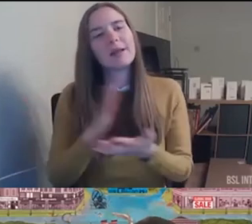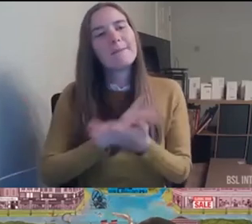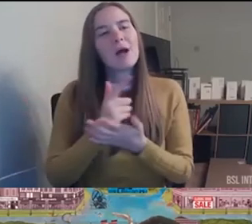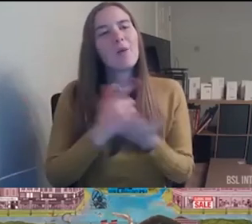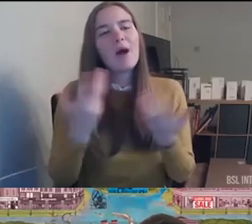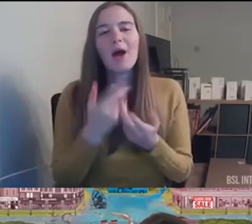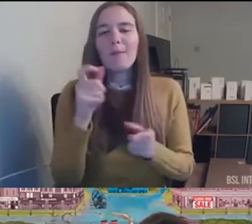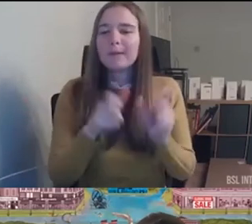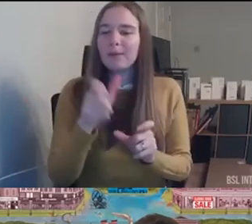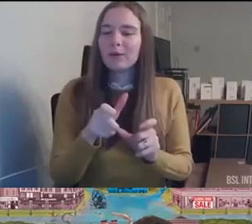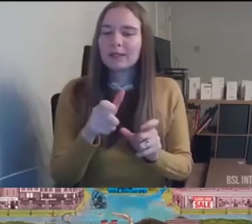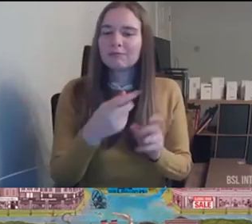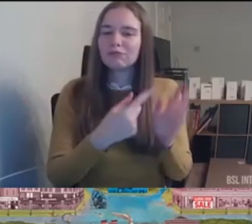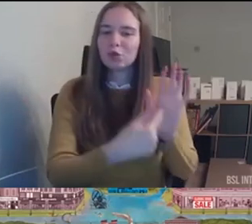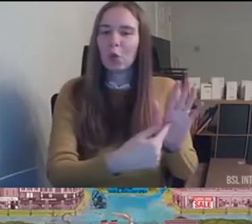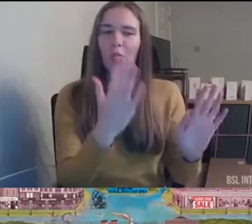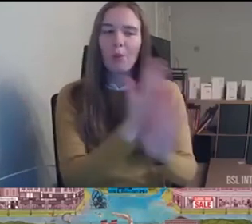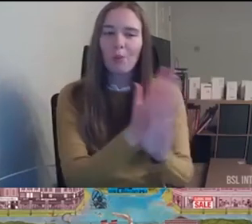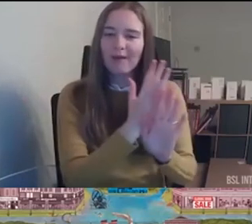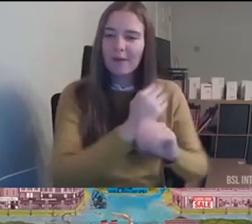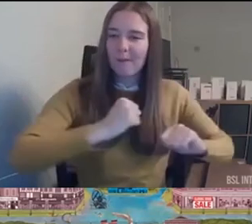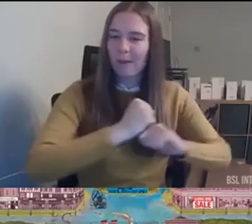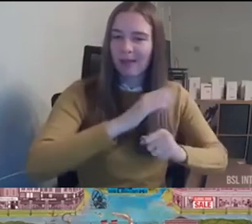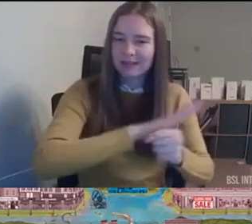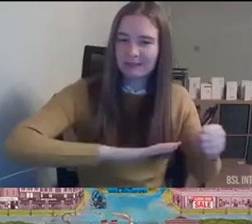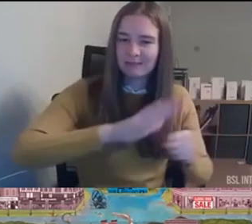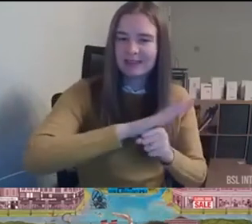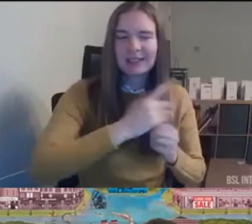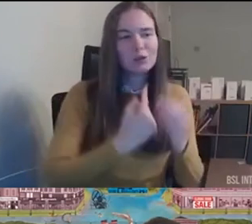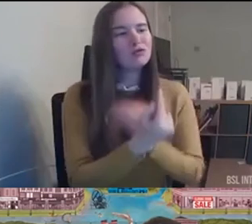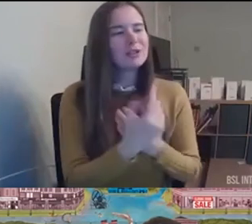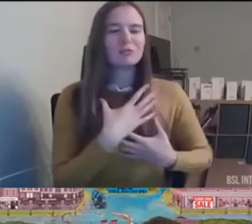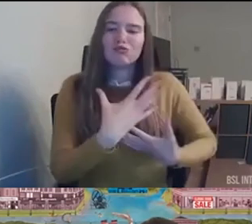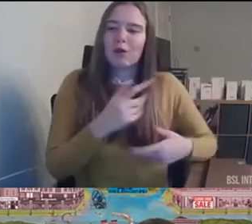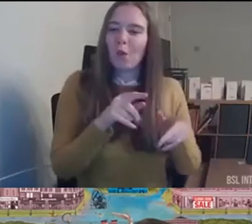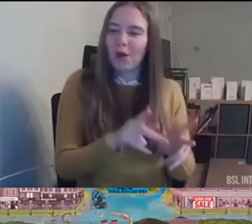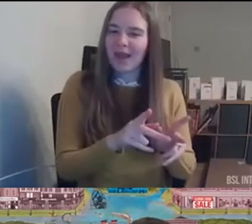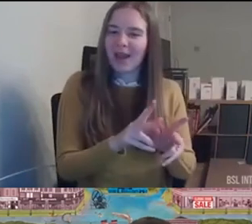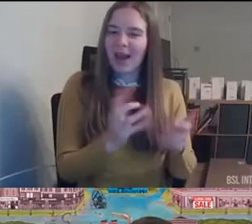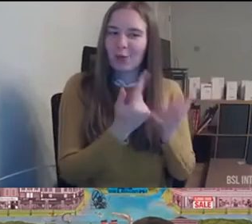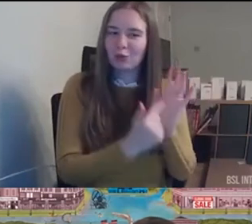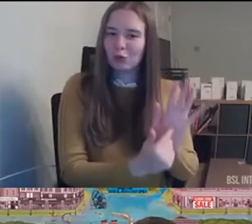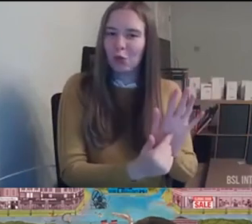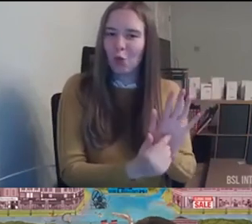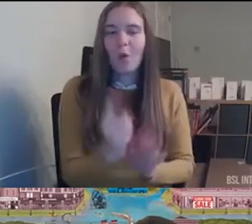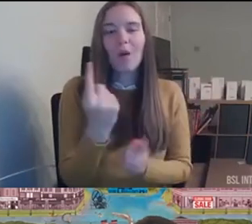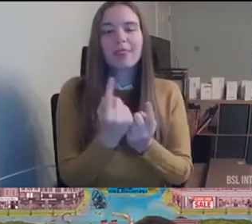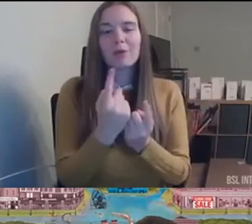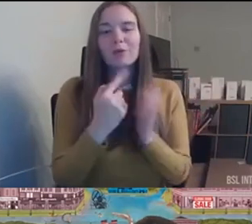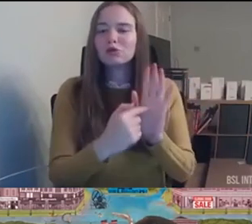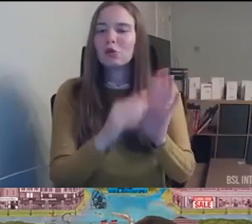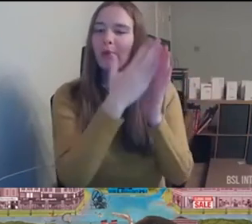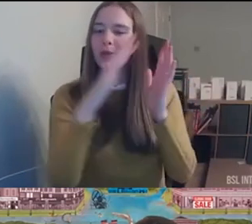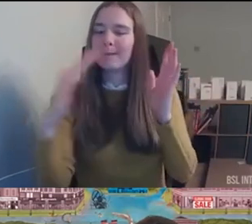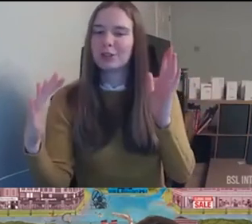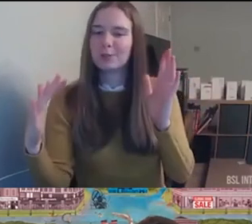private has public spaces in unique and surprising ways. And one thing we really wanted to do with our exhibition is not necessarily